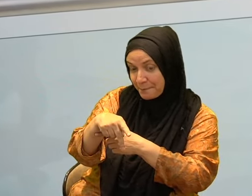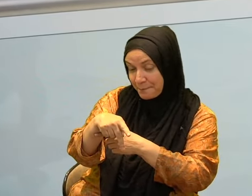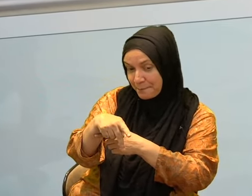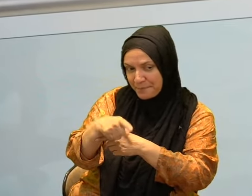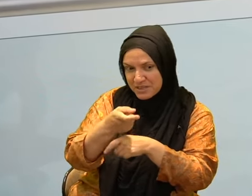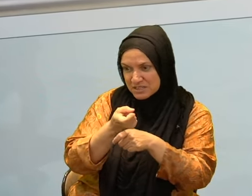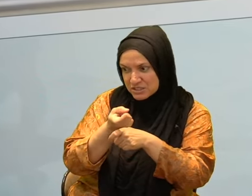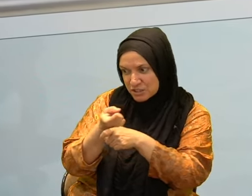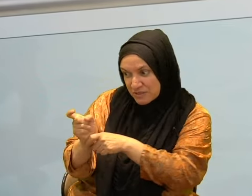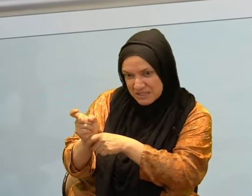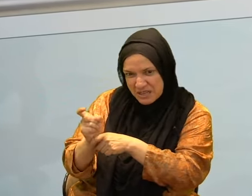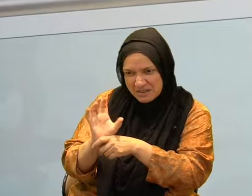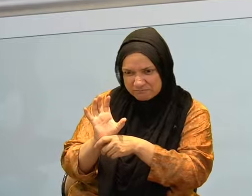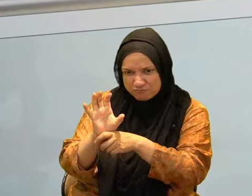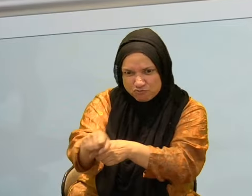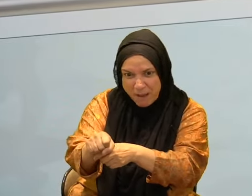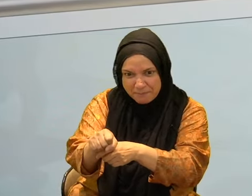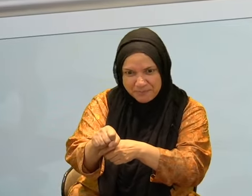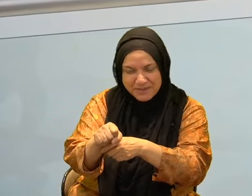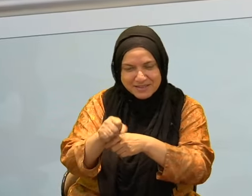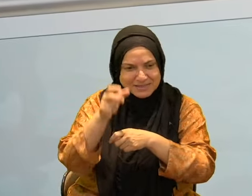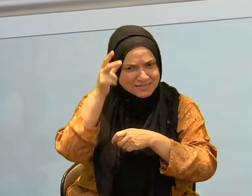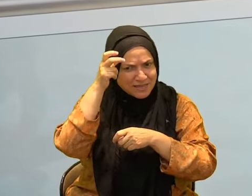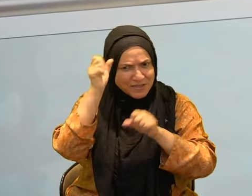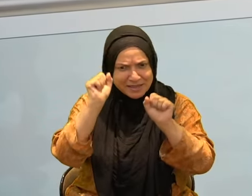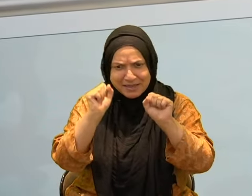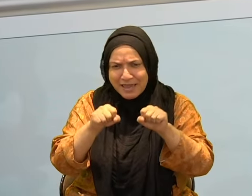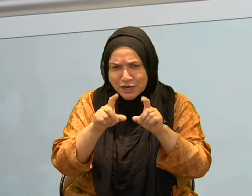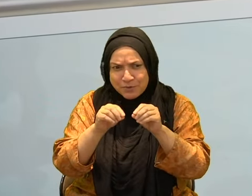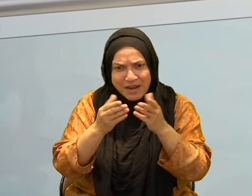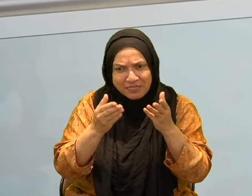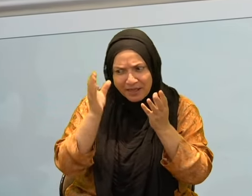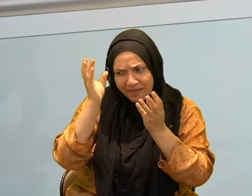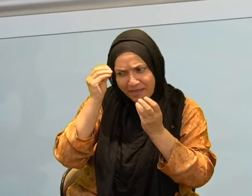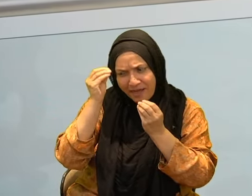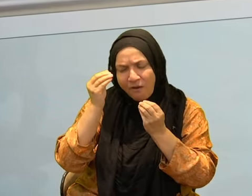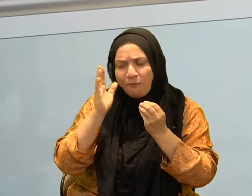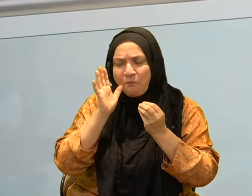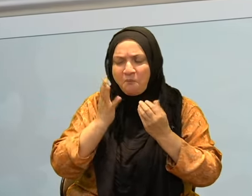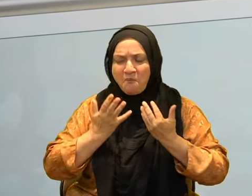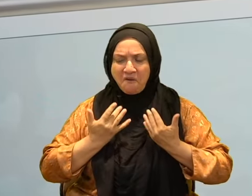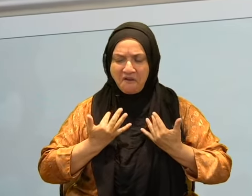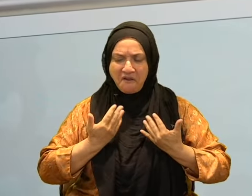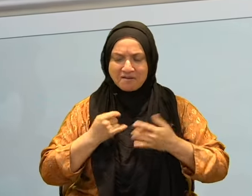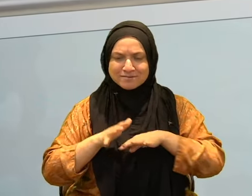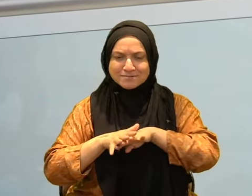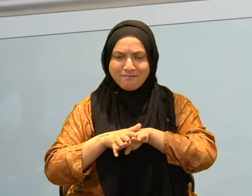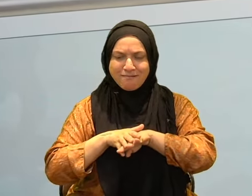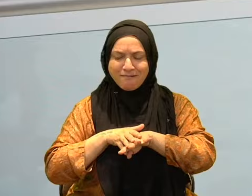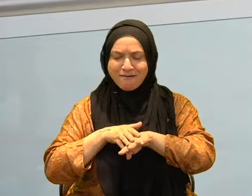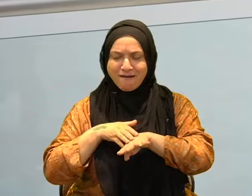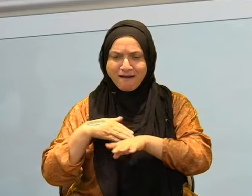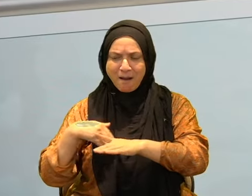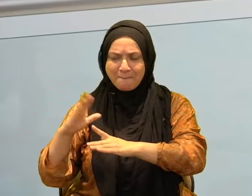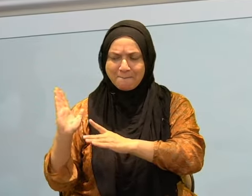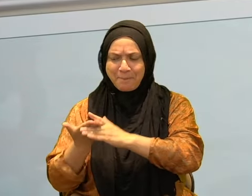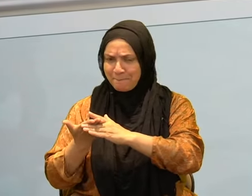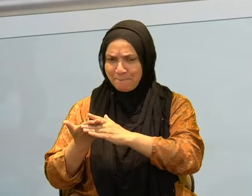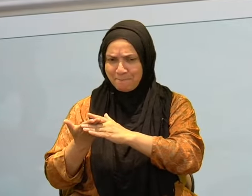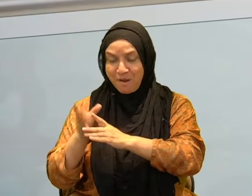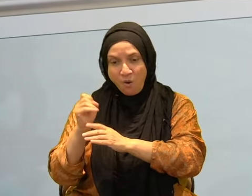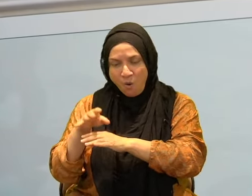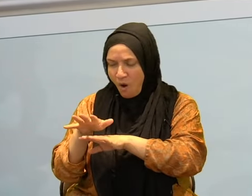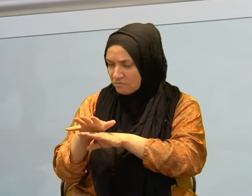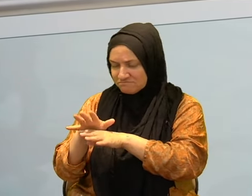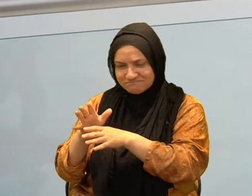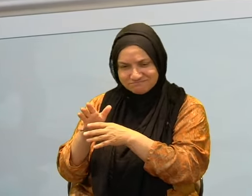where you are. Where you are in your current spiritual state. So for example, if you're a good doer, he'll try to corrupt the intention of your good